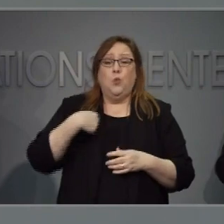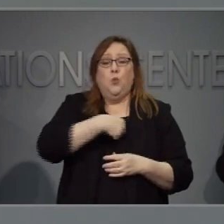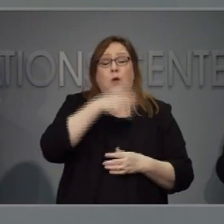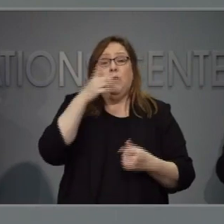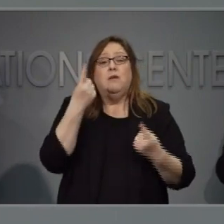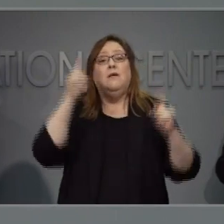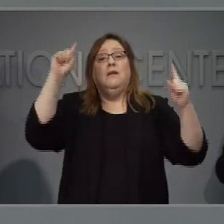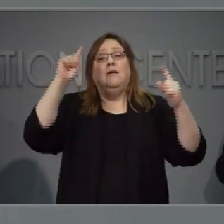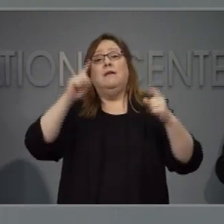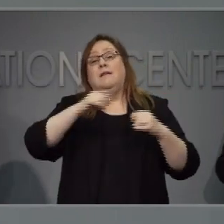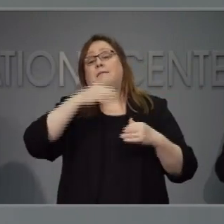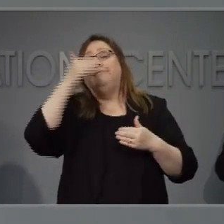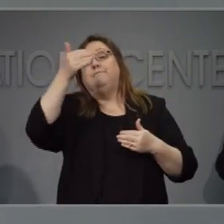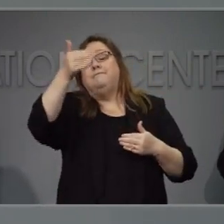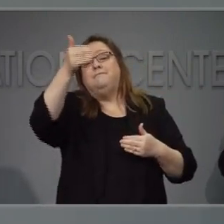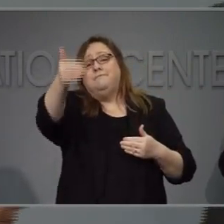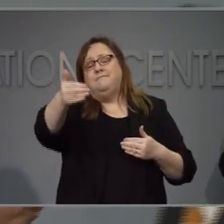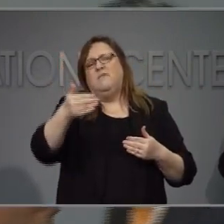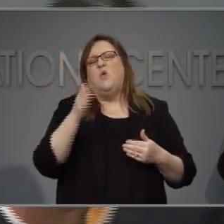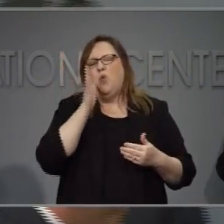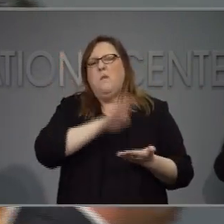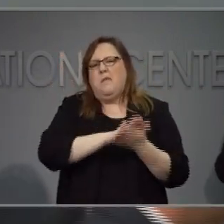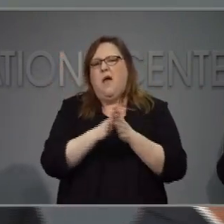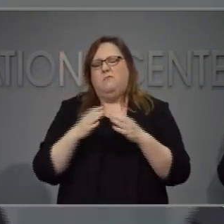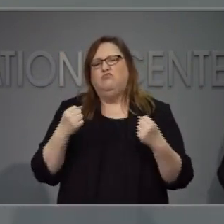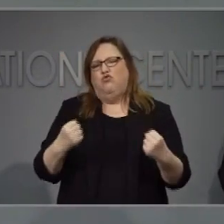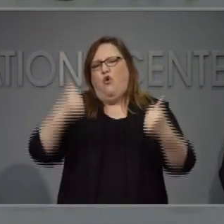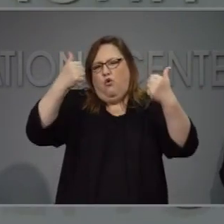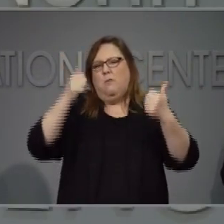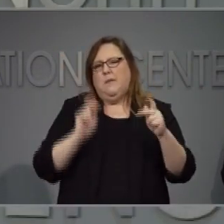stronger. Governor.